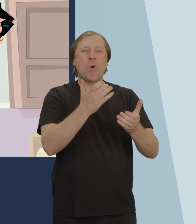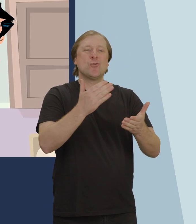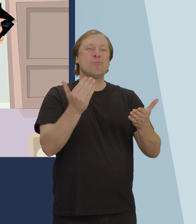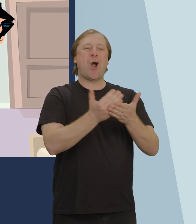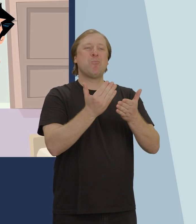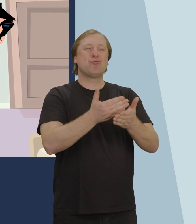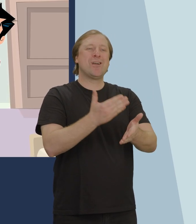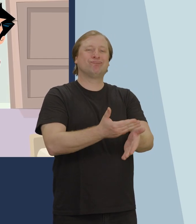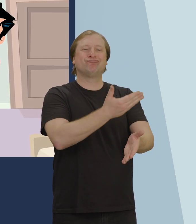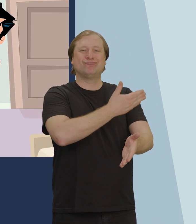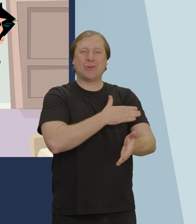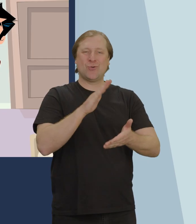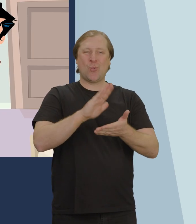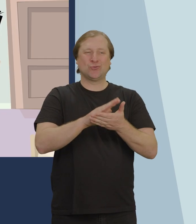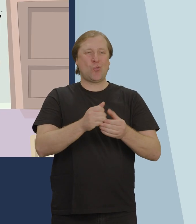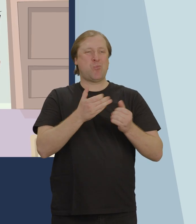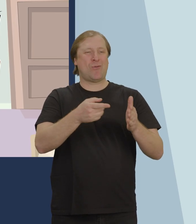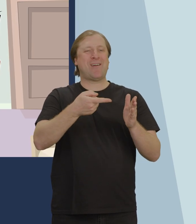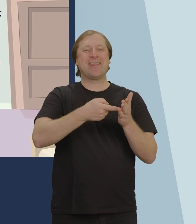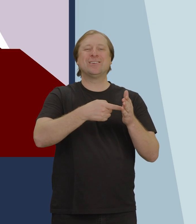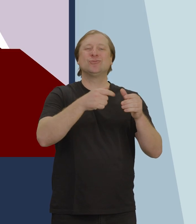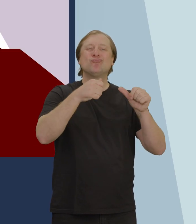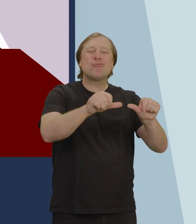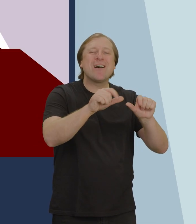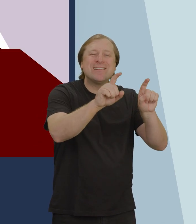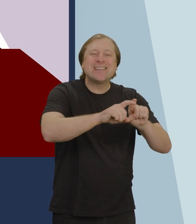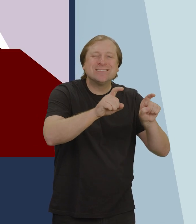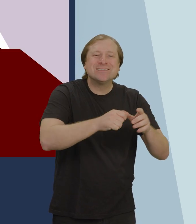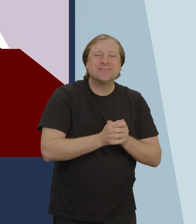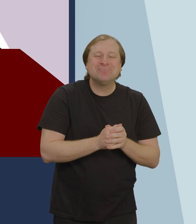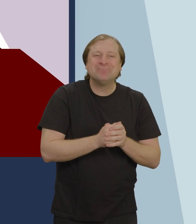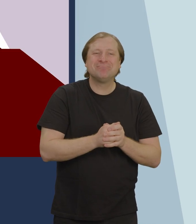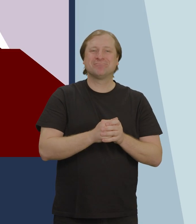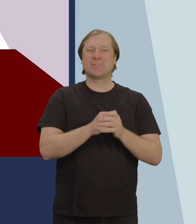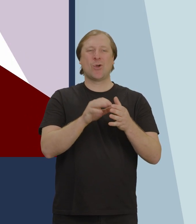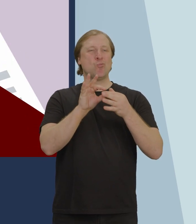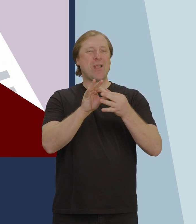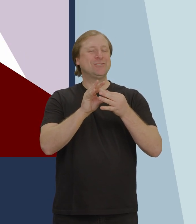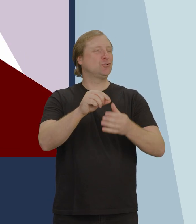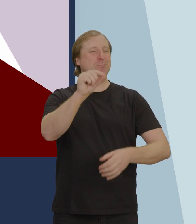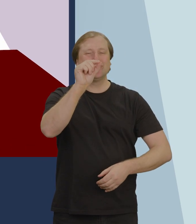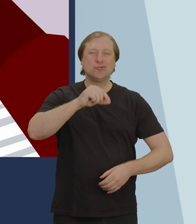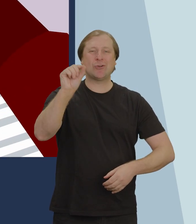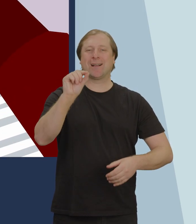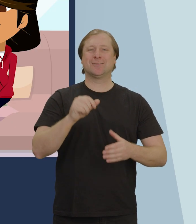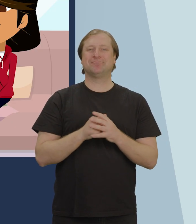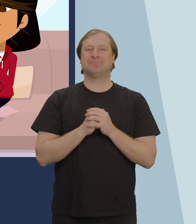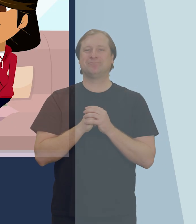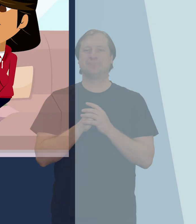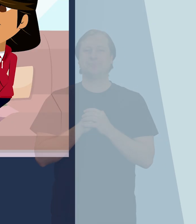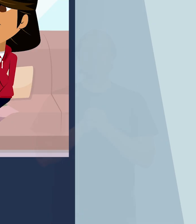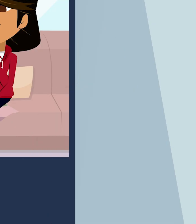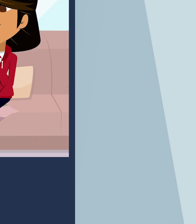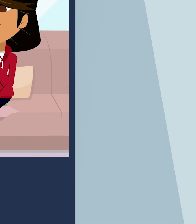upgrade. Your school's providing this early so you could get the hang of it. Family relationships? Check.